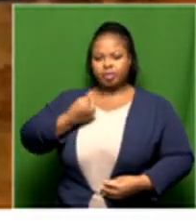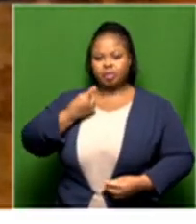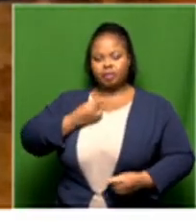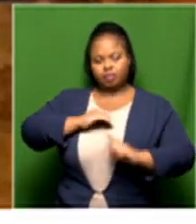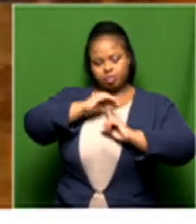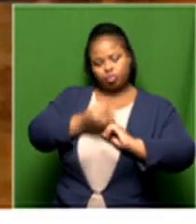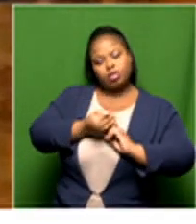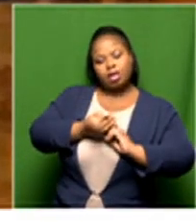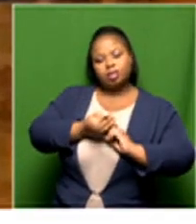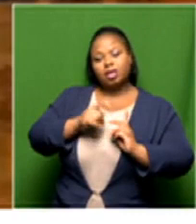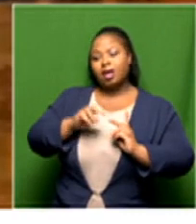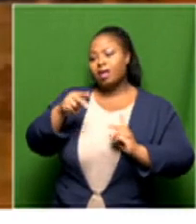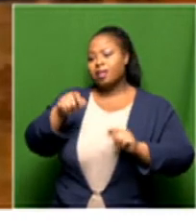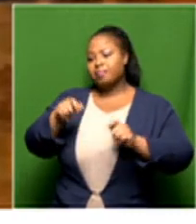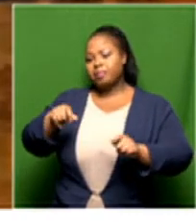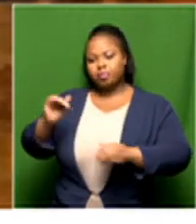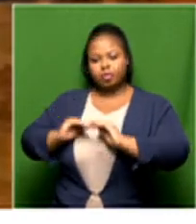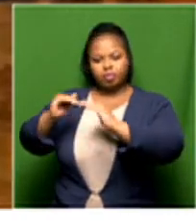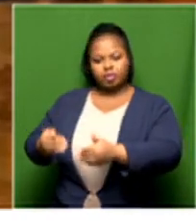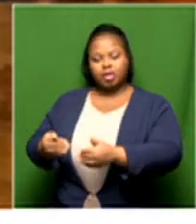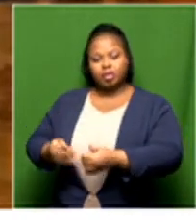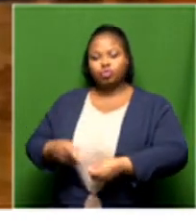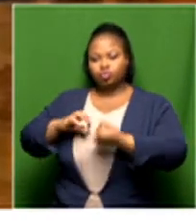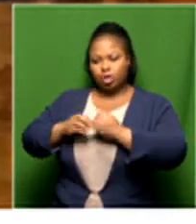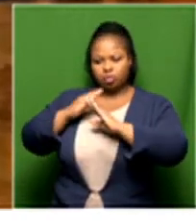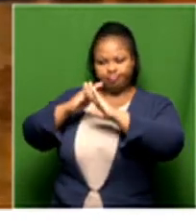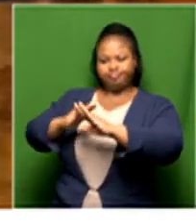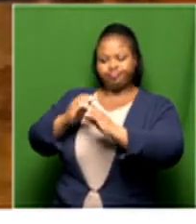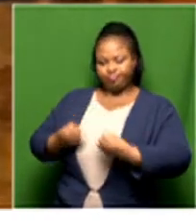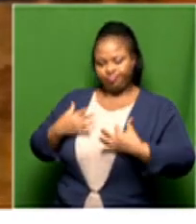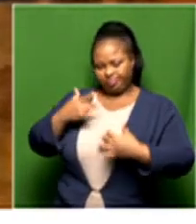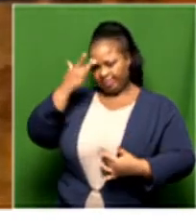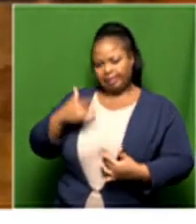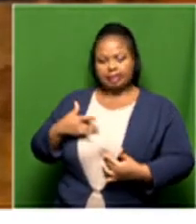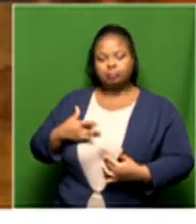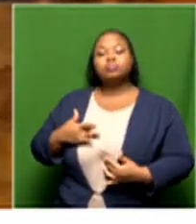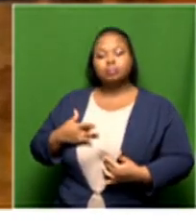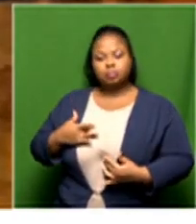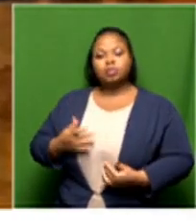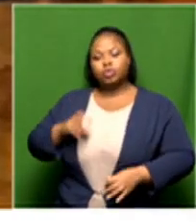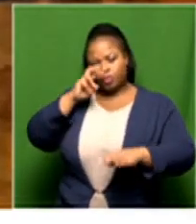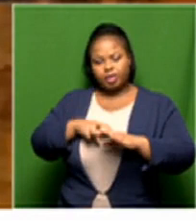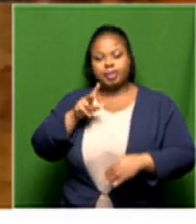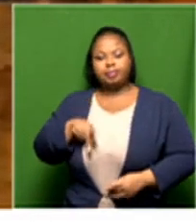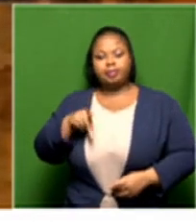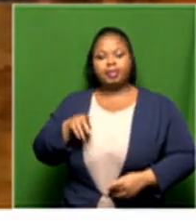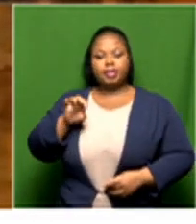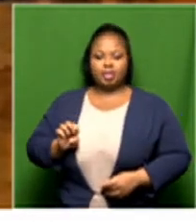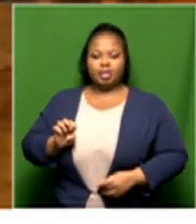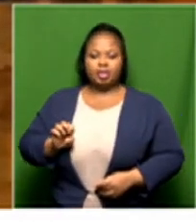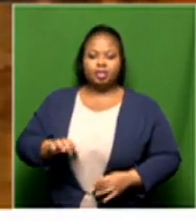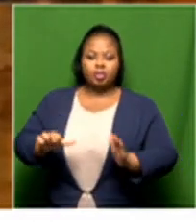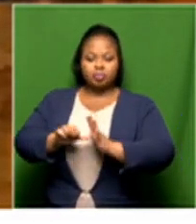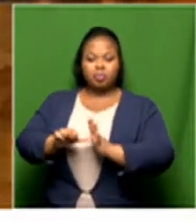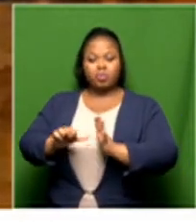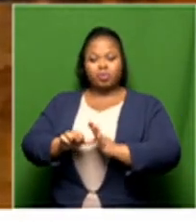and protect others from getting COVID-19, and that comes in a situation where you need personal protective equipment. And